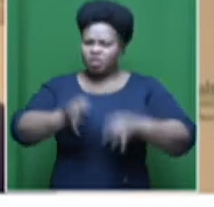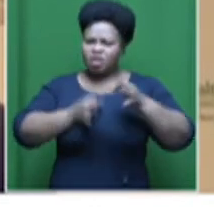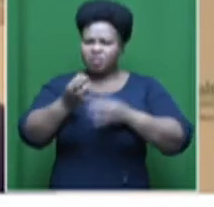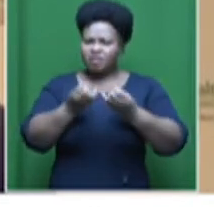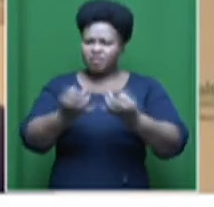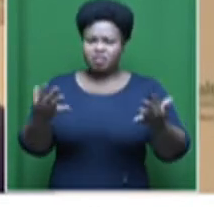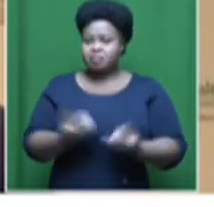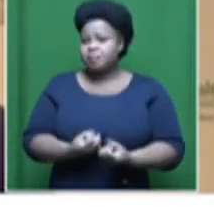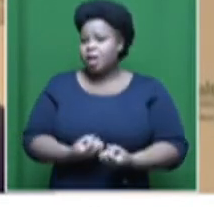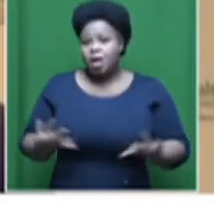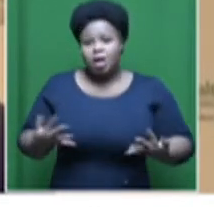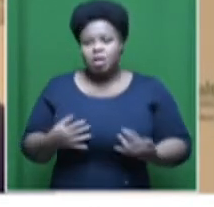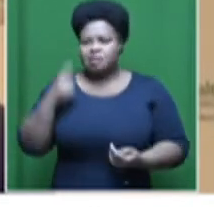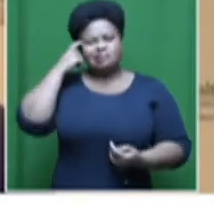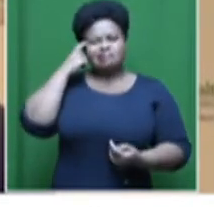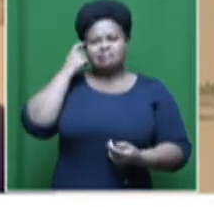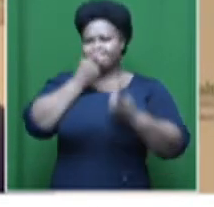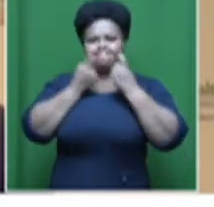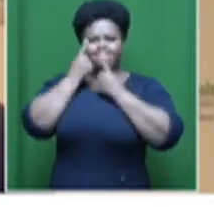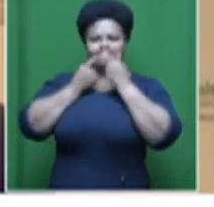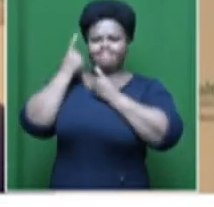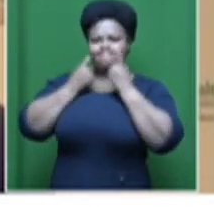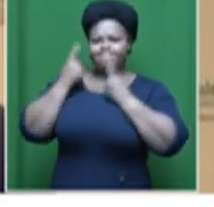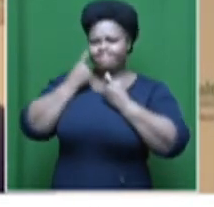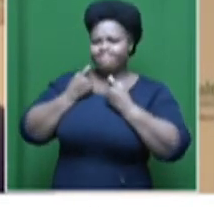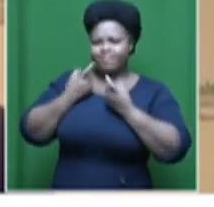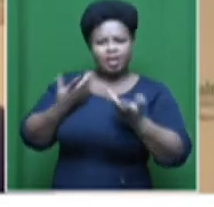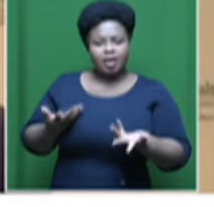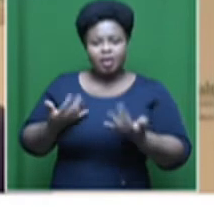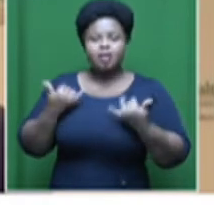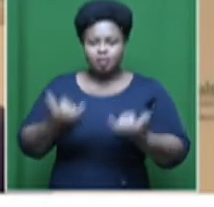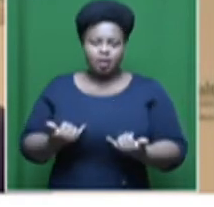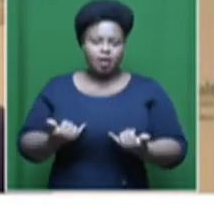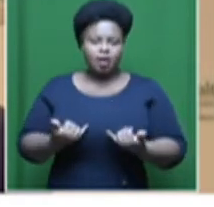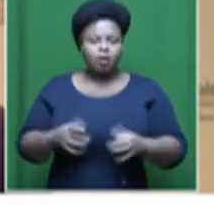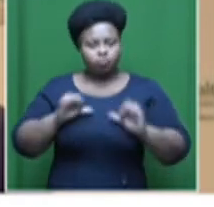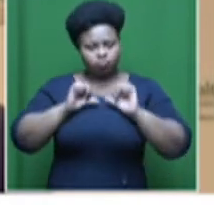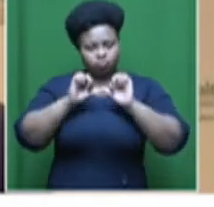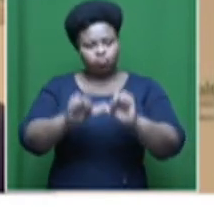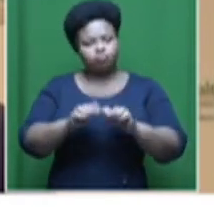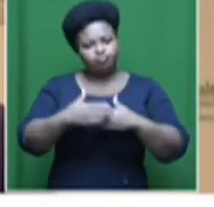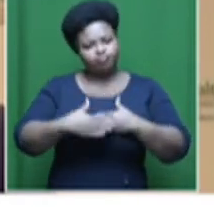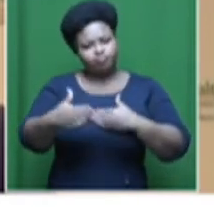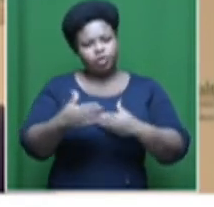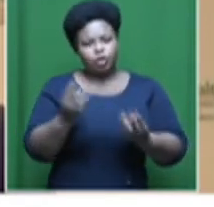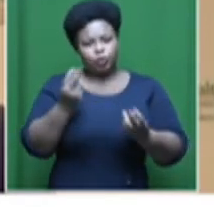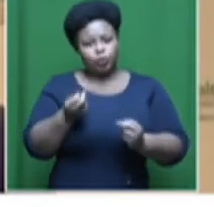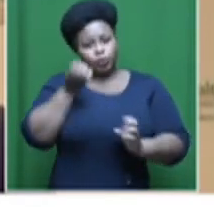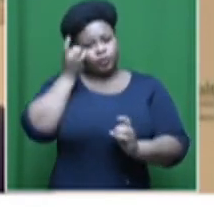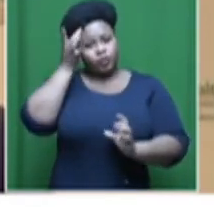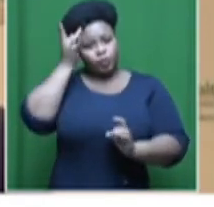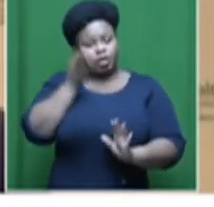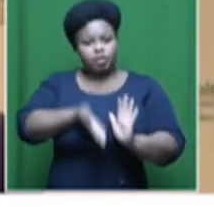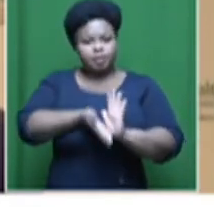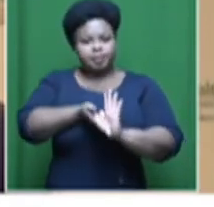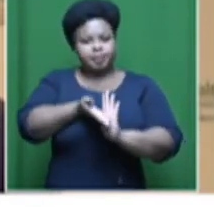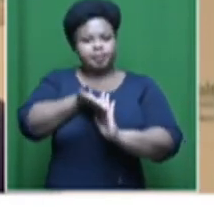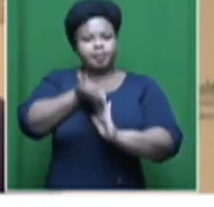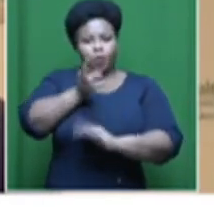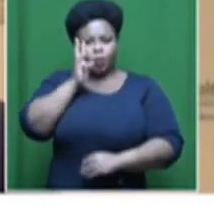questions that this has raised. And therefore, as the time goes on, we will be sharing new information as we acquire in